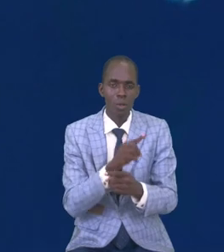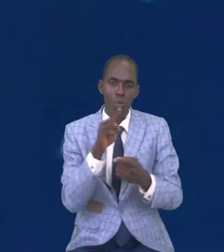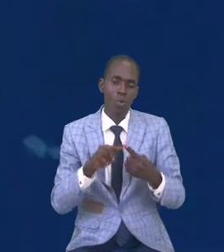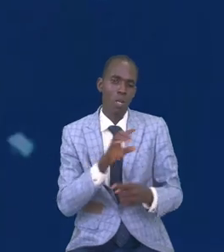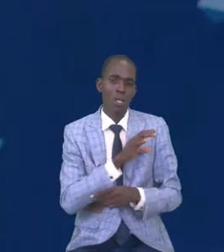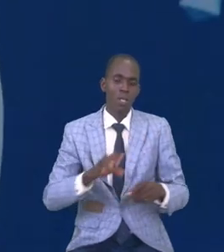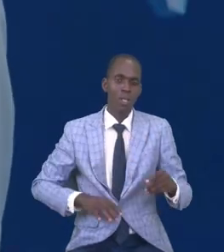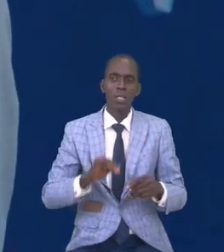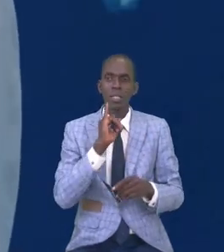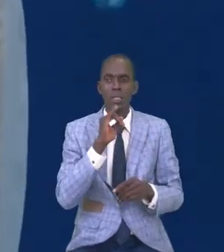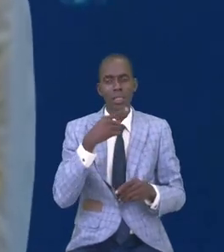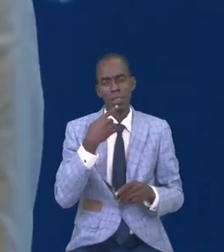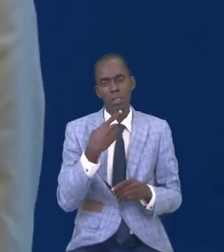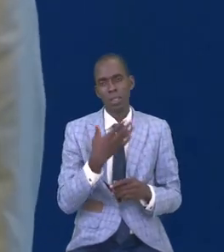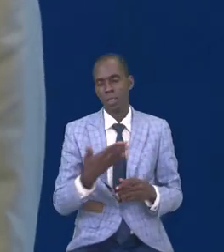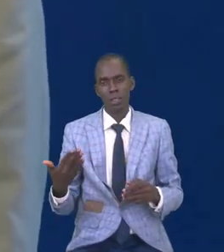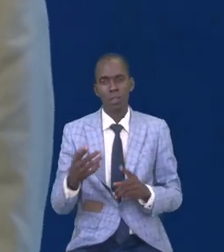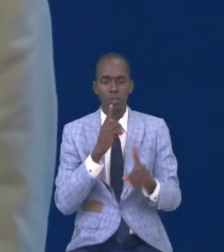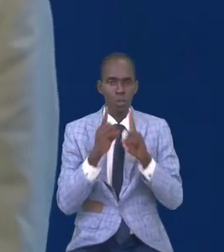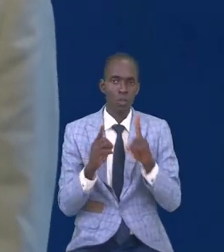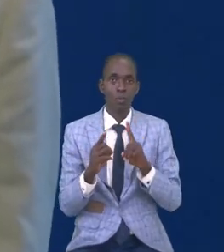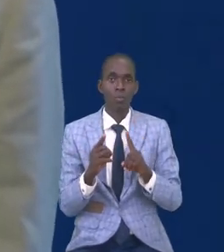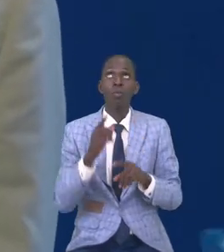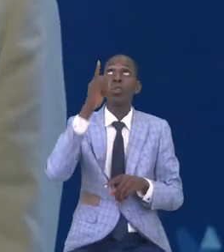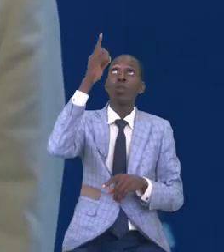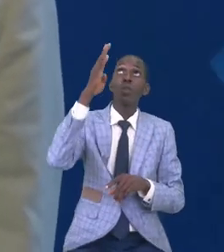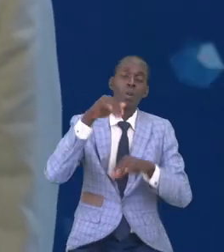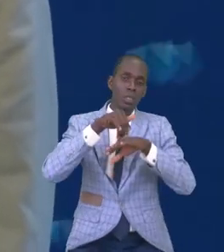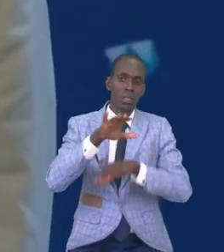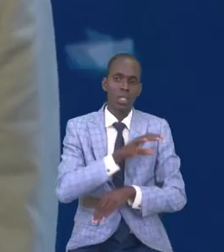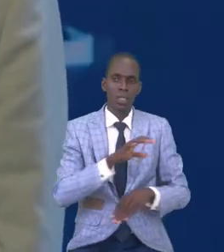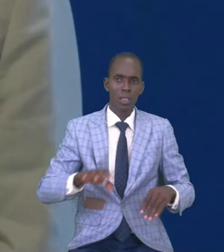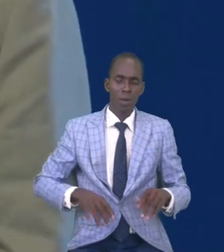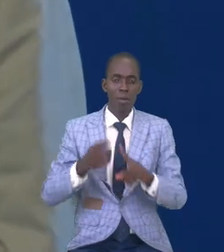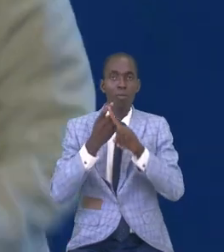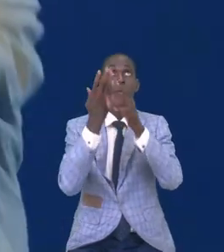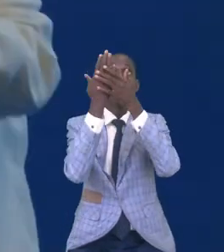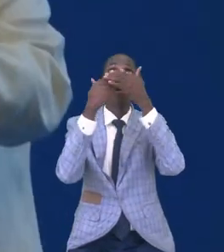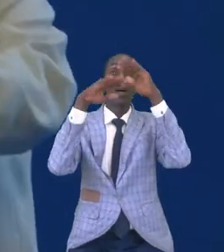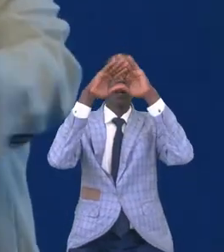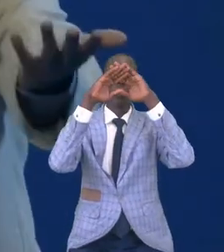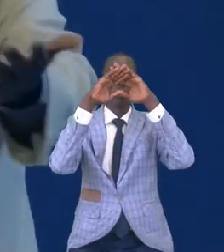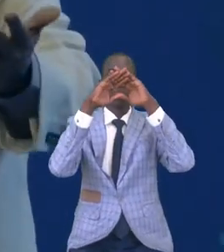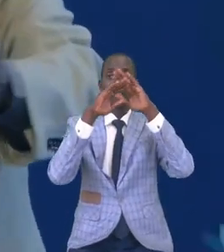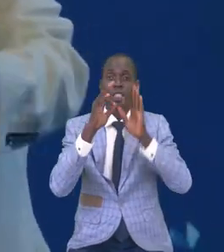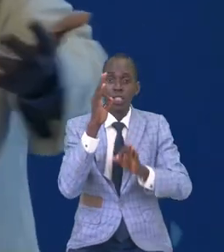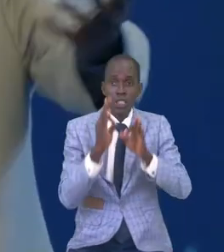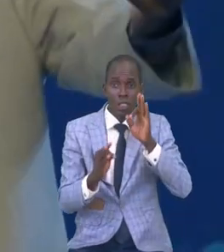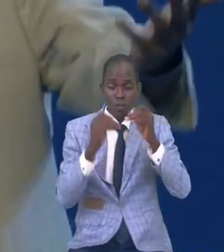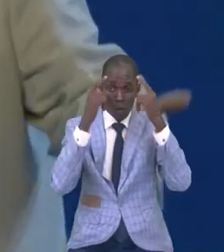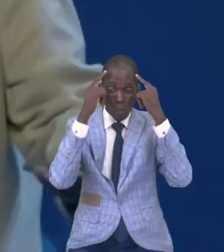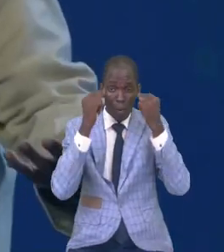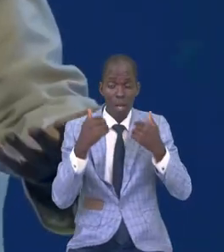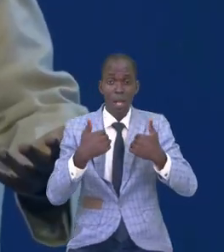talking. God sent Christ from heaven. If Moses had